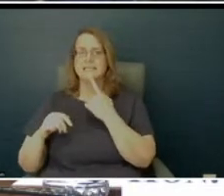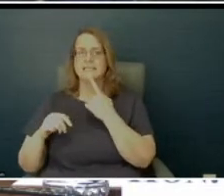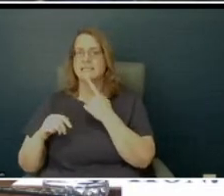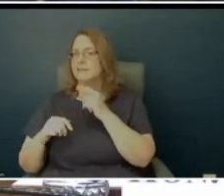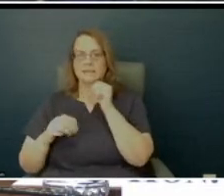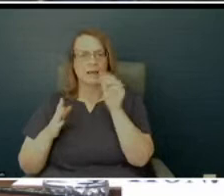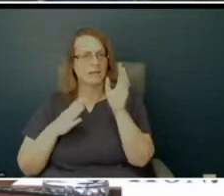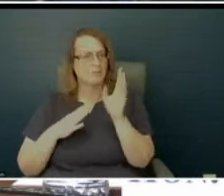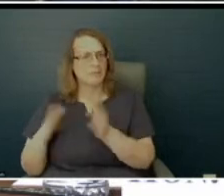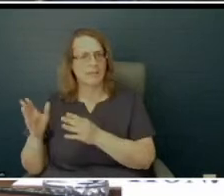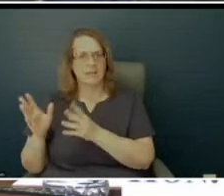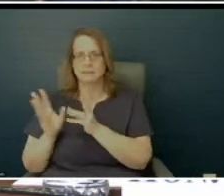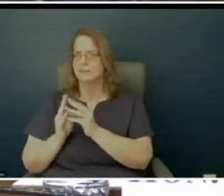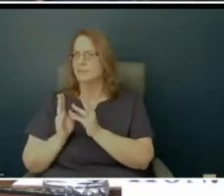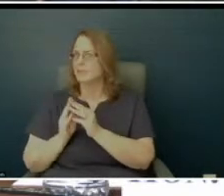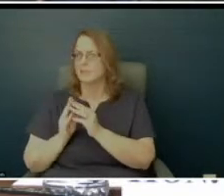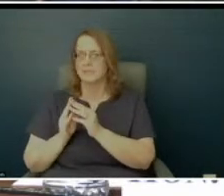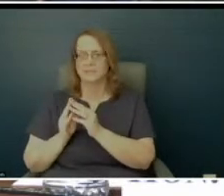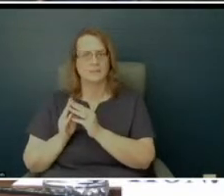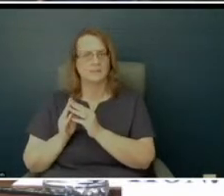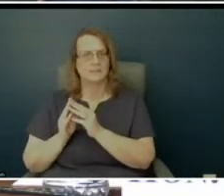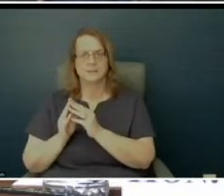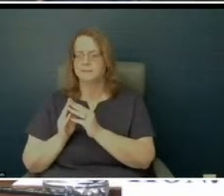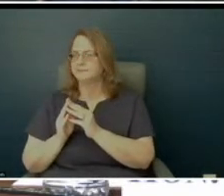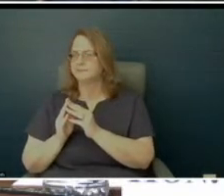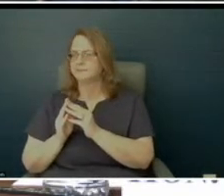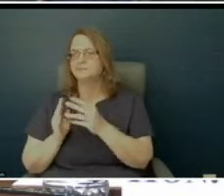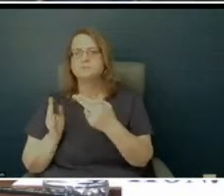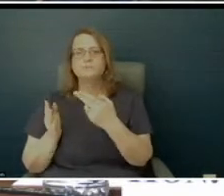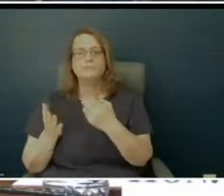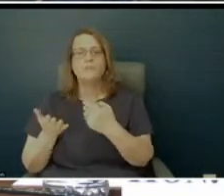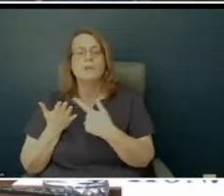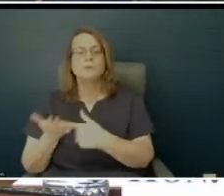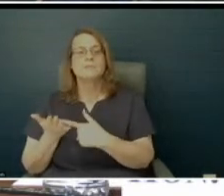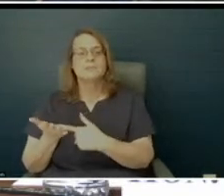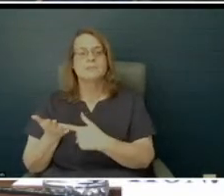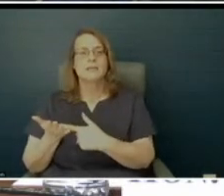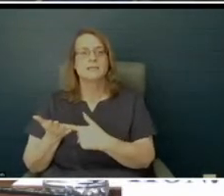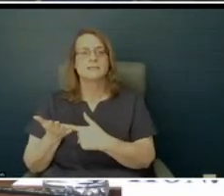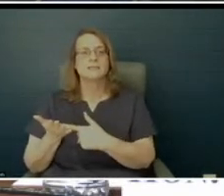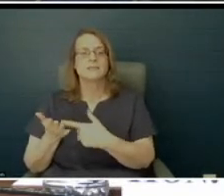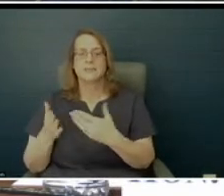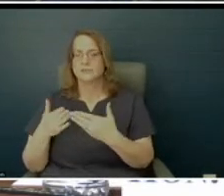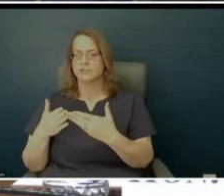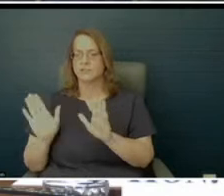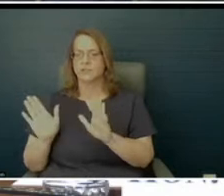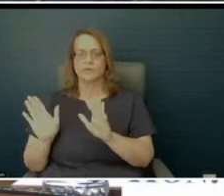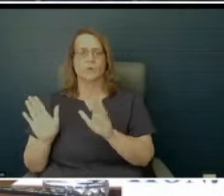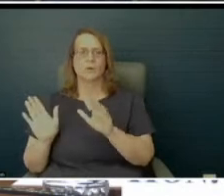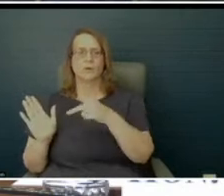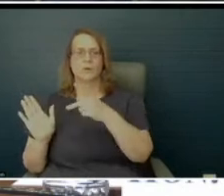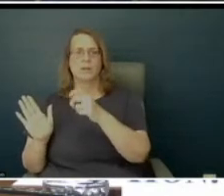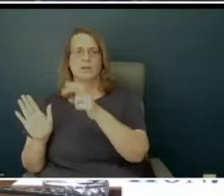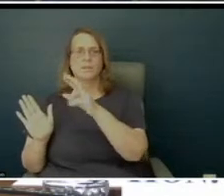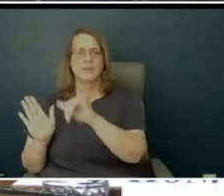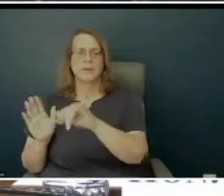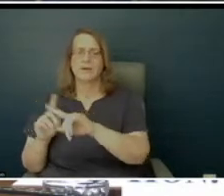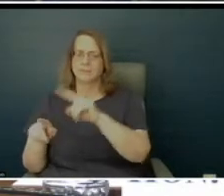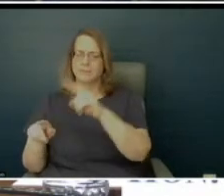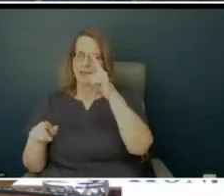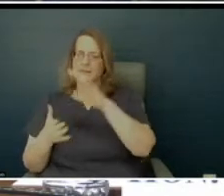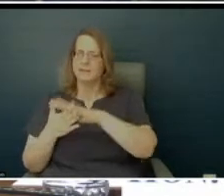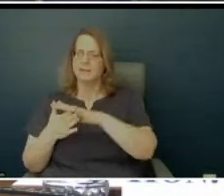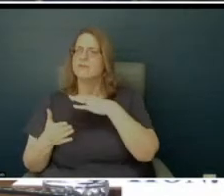that he had been talking to someone he referred to as General Perry, but I believe is Congressman Perry, and